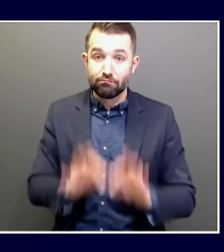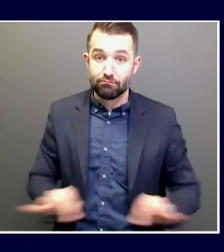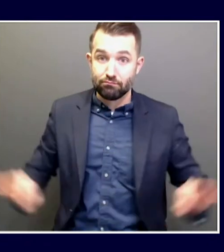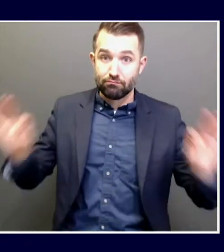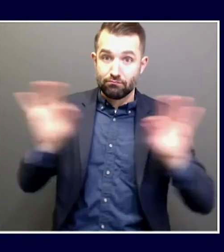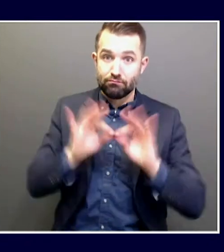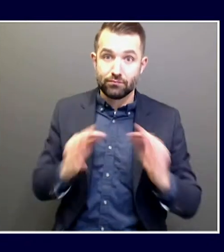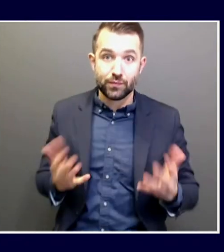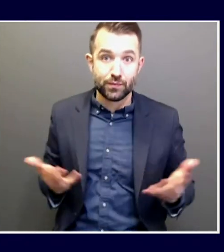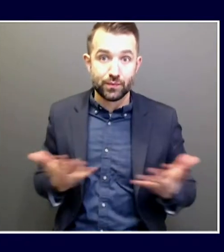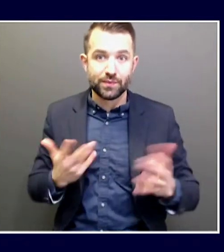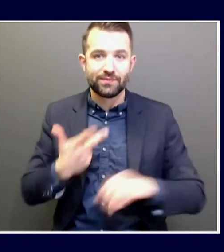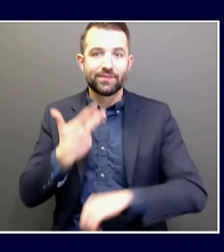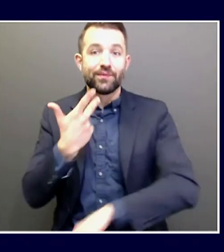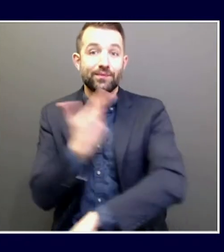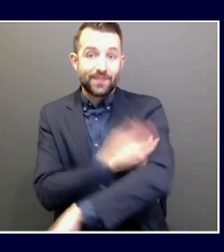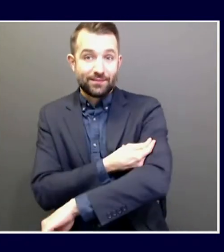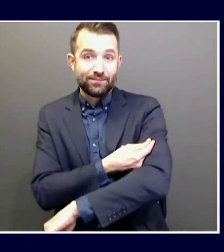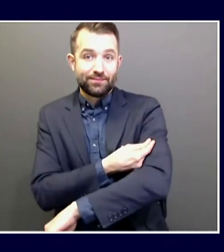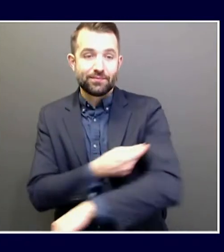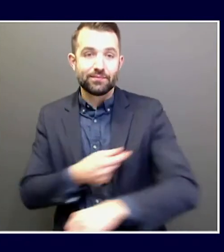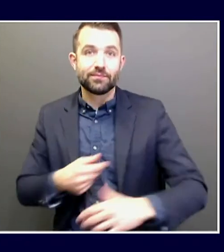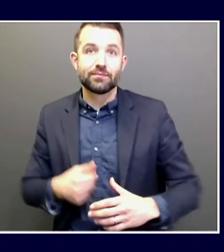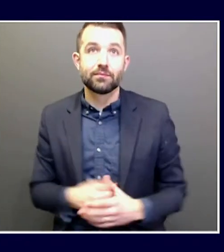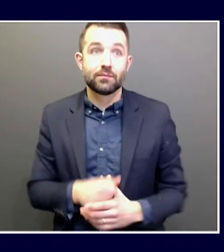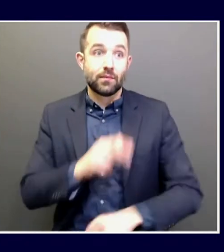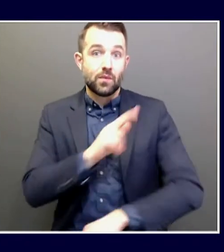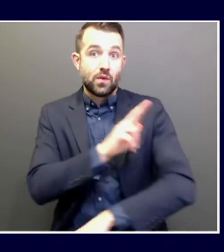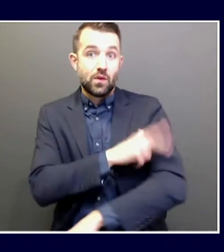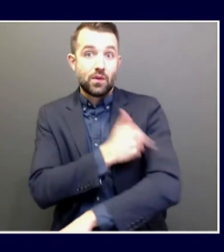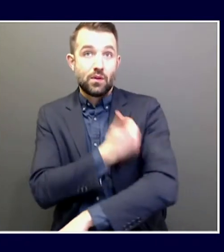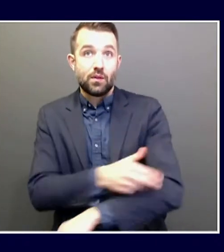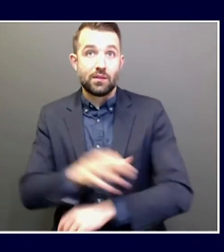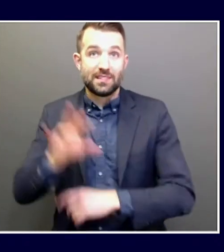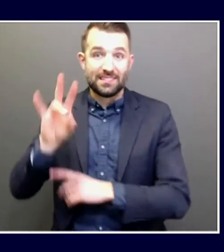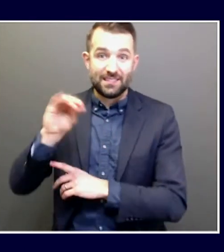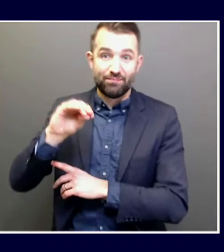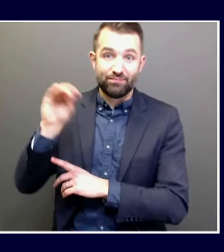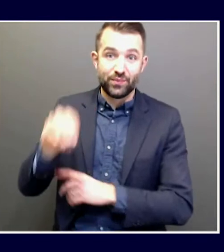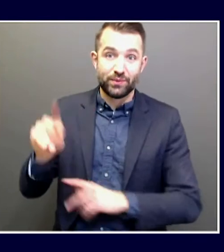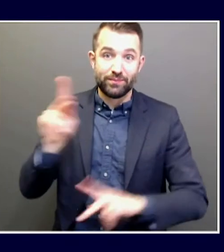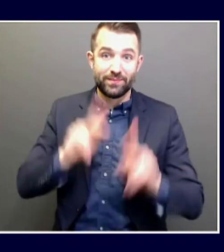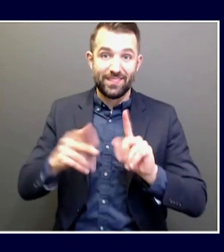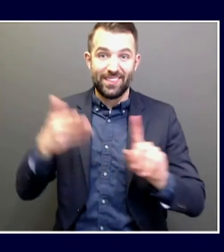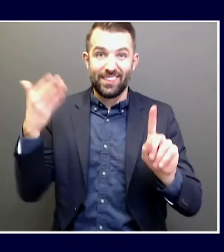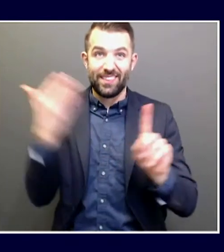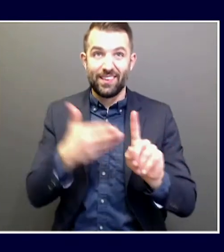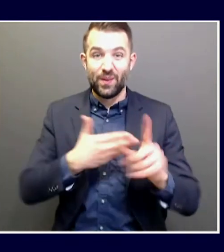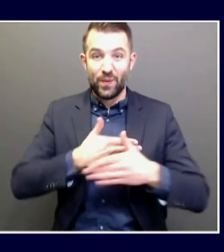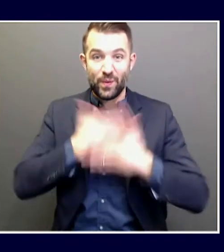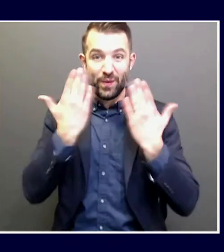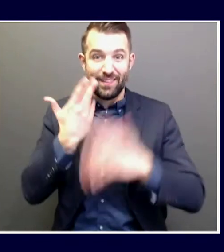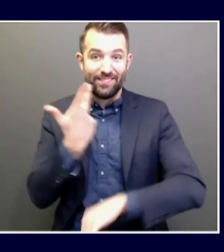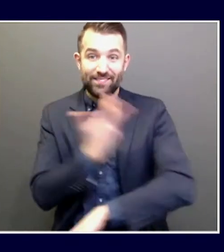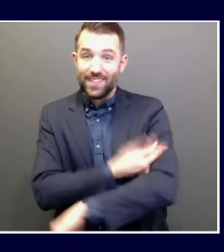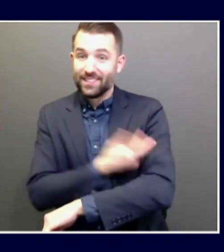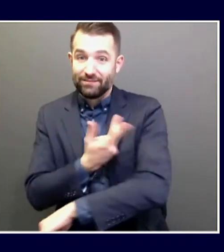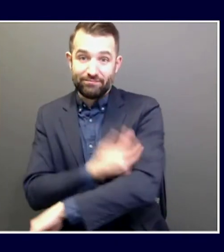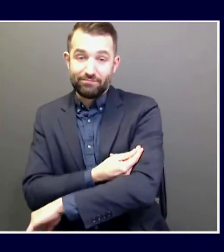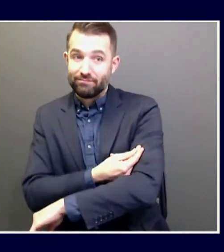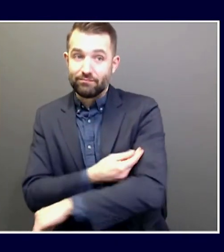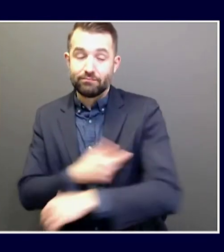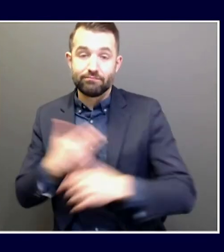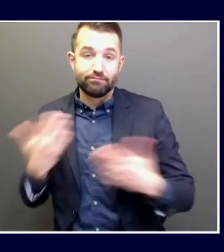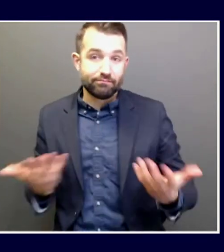said, 70% of the people in our hospitals today are not fully vaccinated. So if you really do want to thank your healthcare workers in your